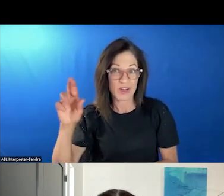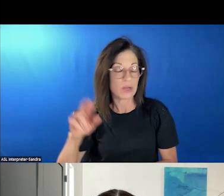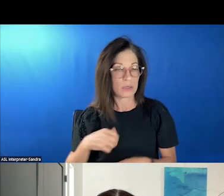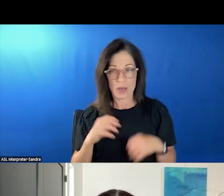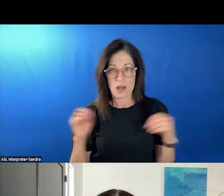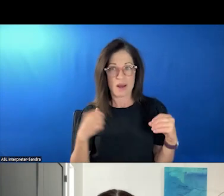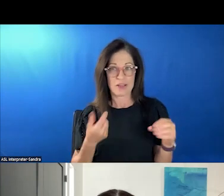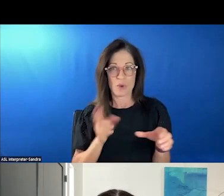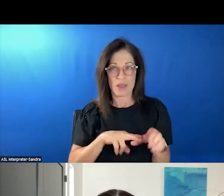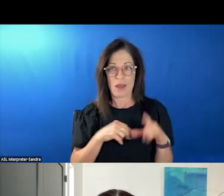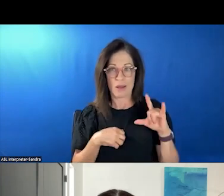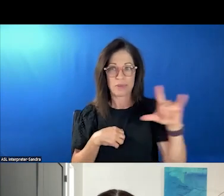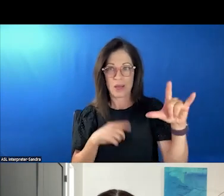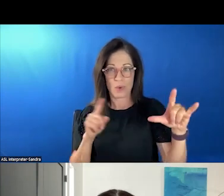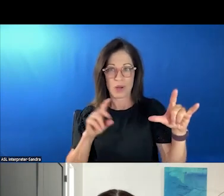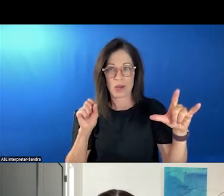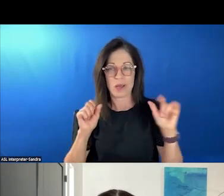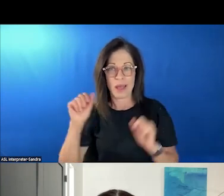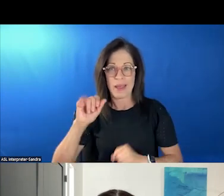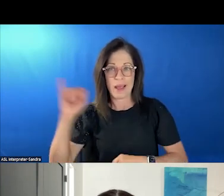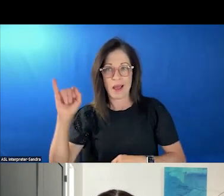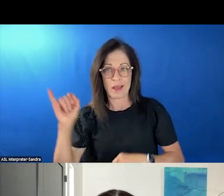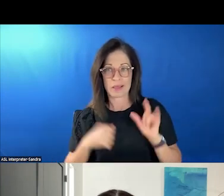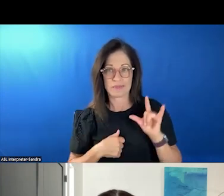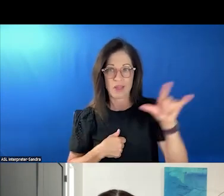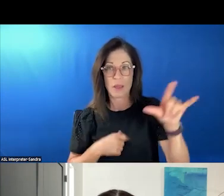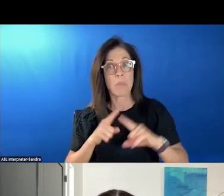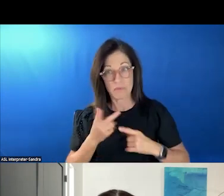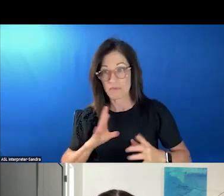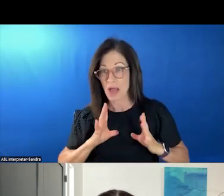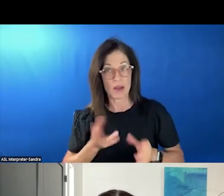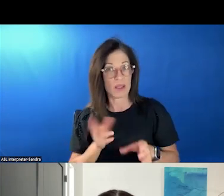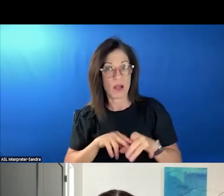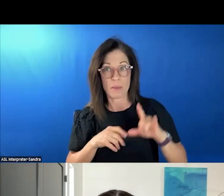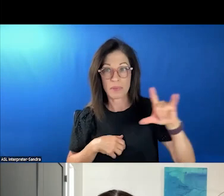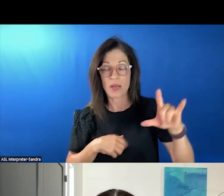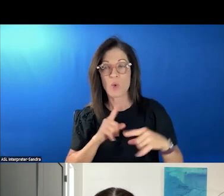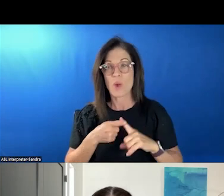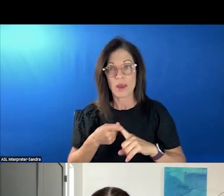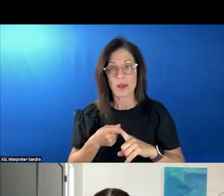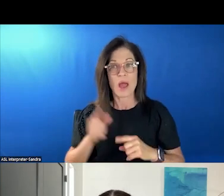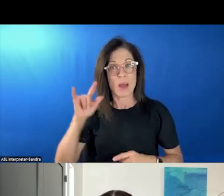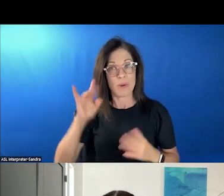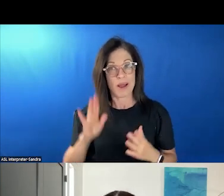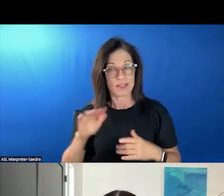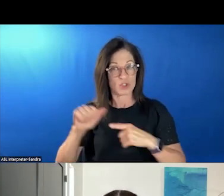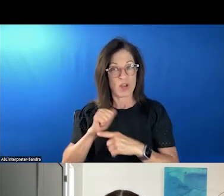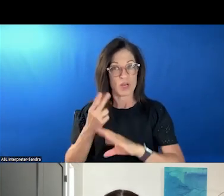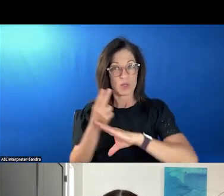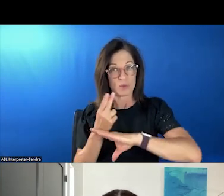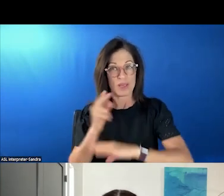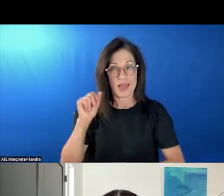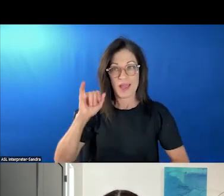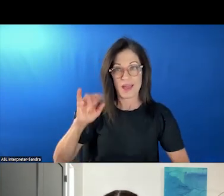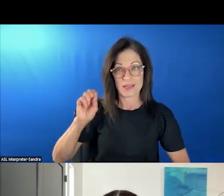plane, but we're very happy to get on the plane where the pilot has been trained using an AI flight simulator. So that's what we mean by